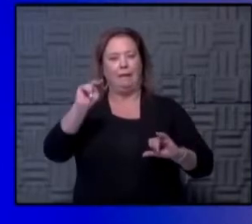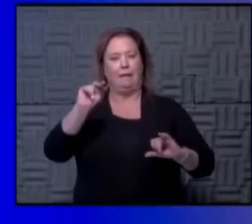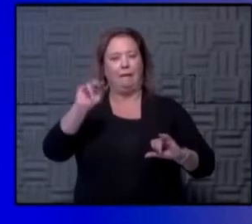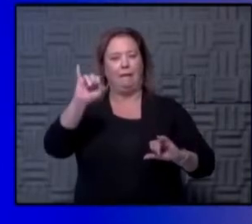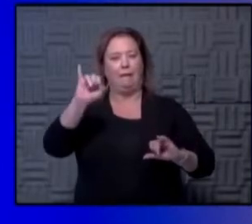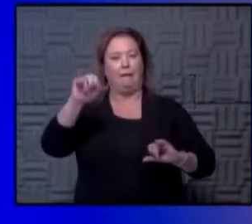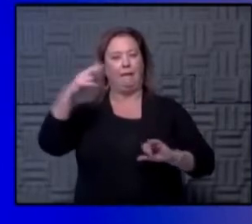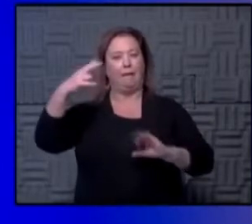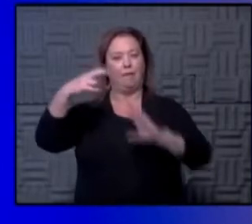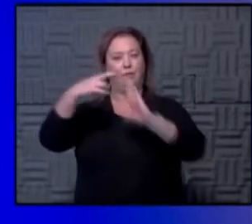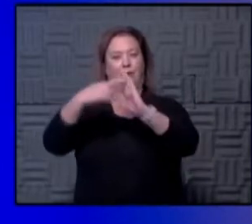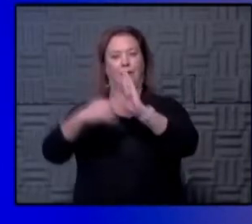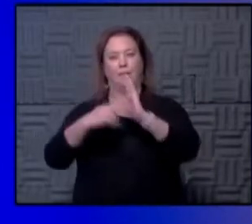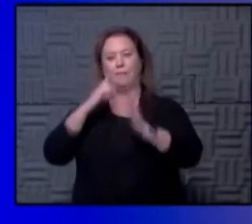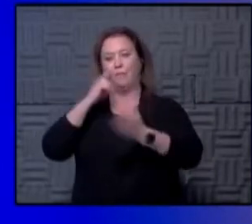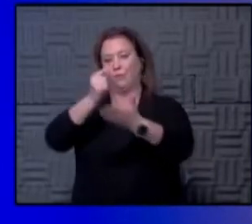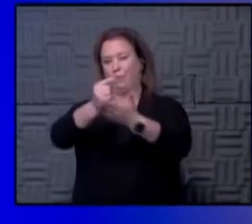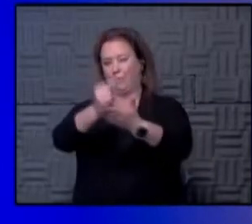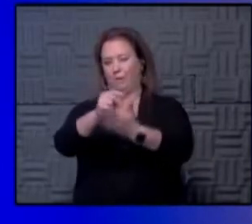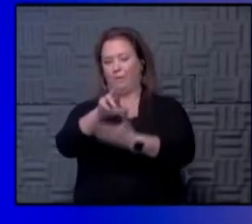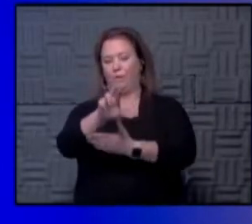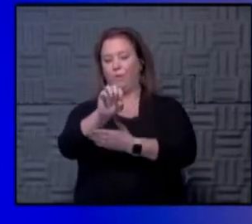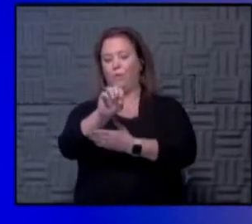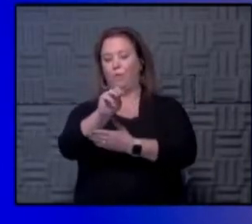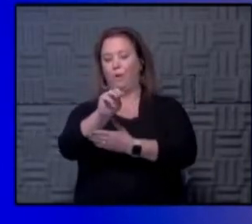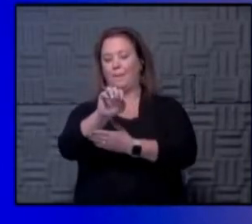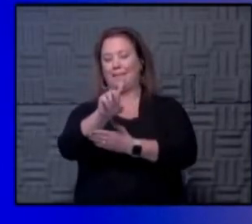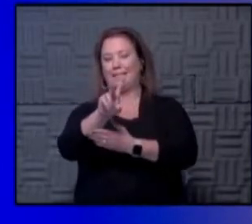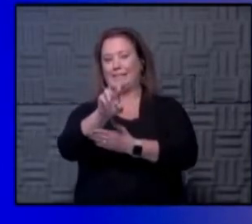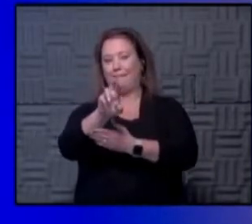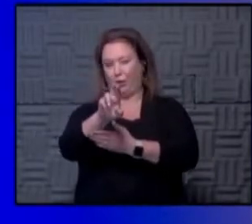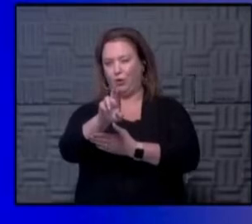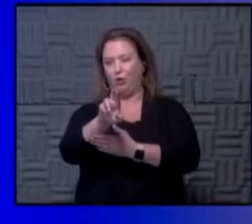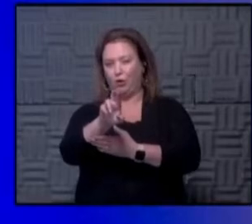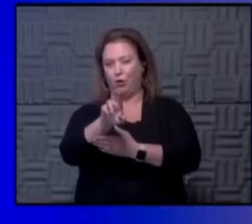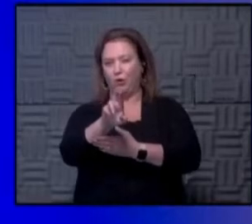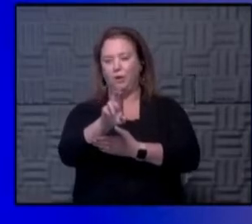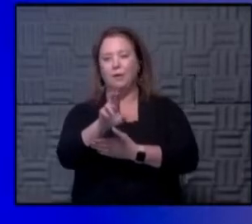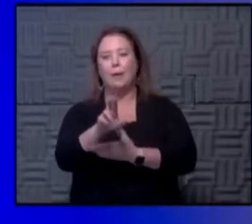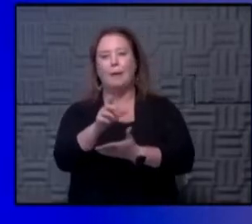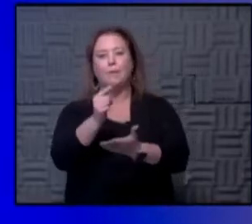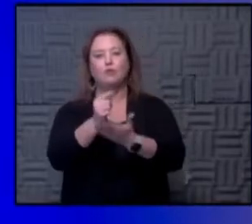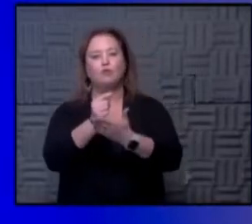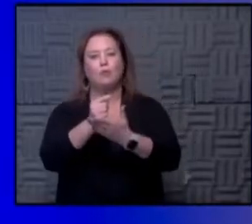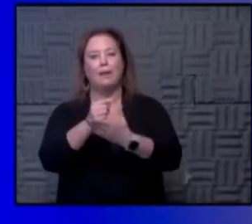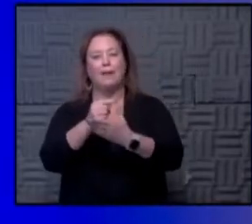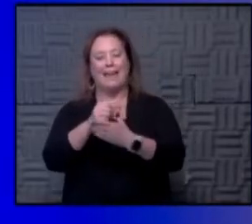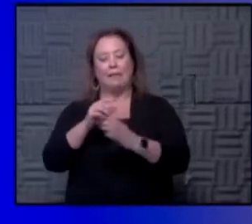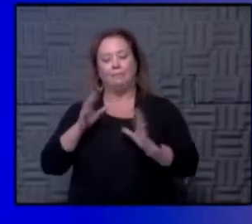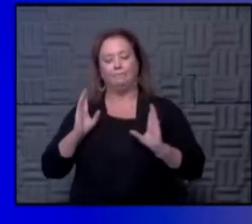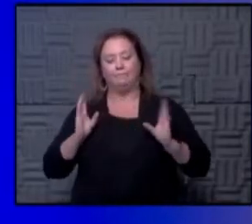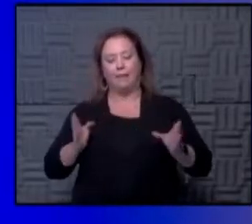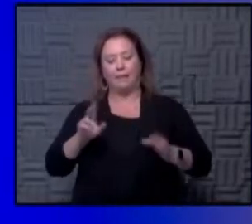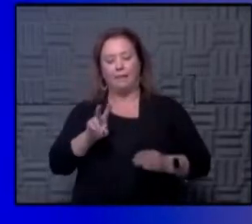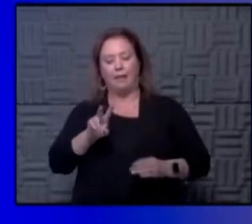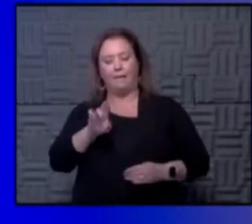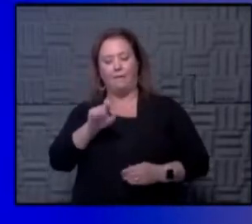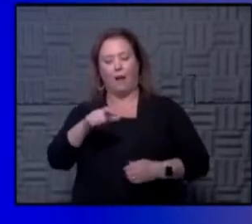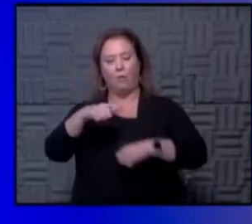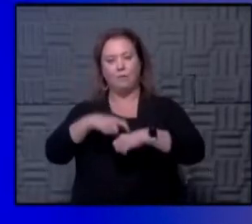NIH guidelines for treatment for Remdesivir. But again, you need to treat in the viral phase. So really getting